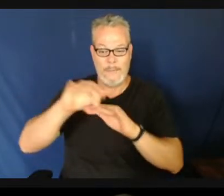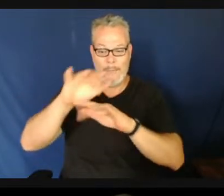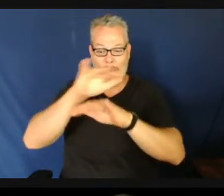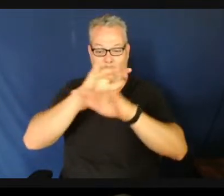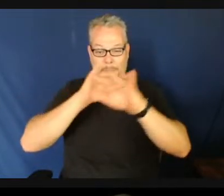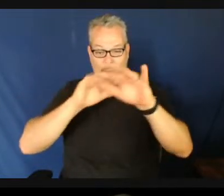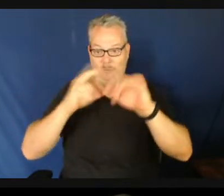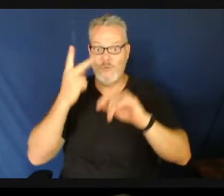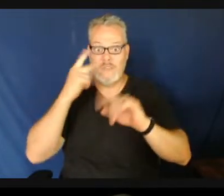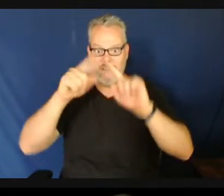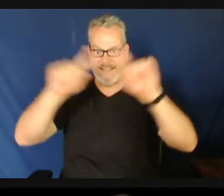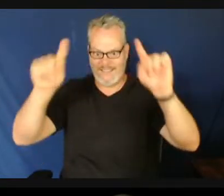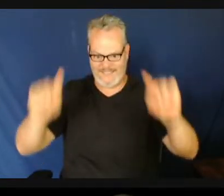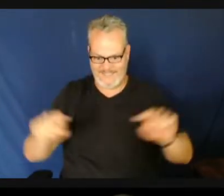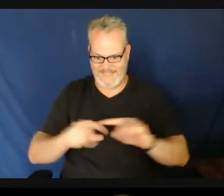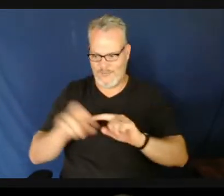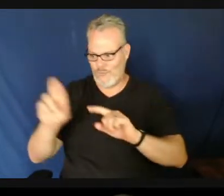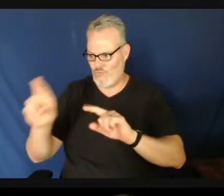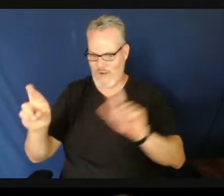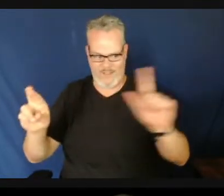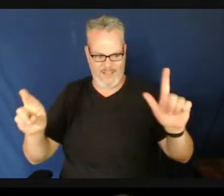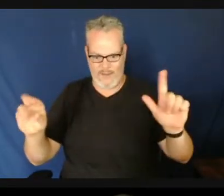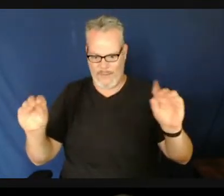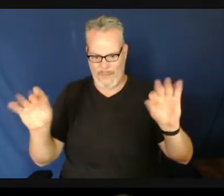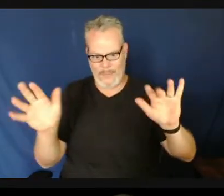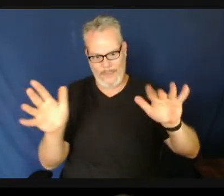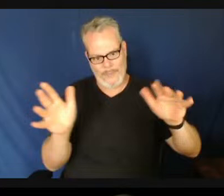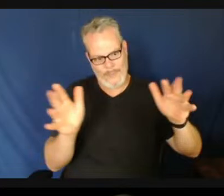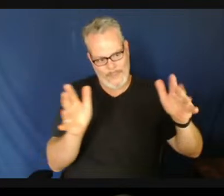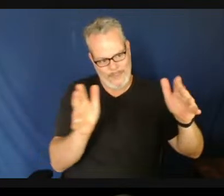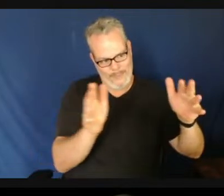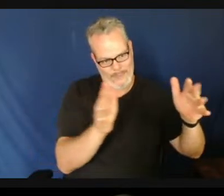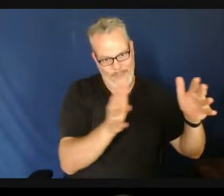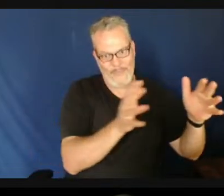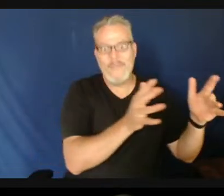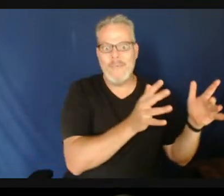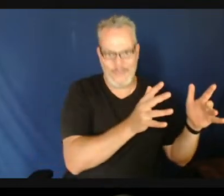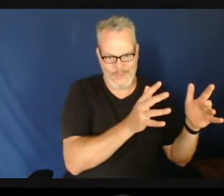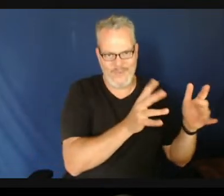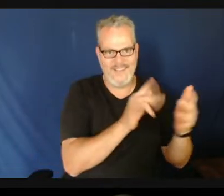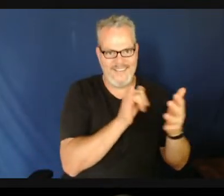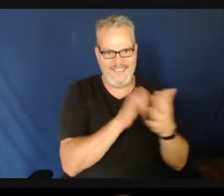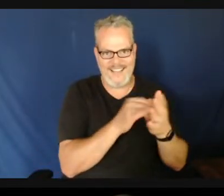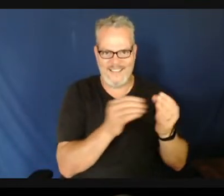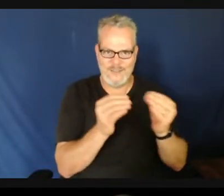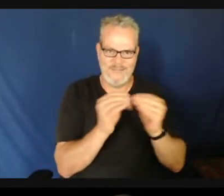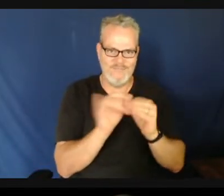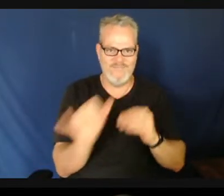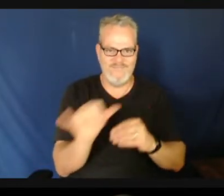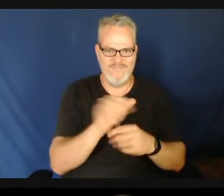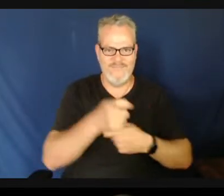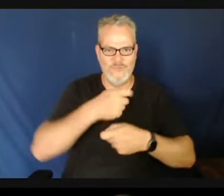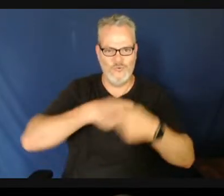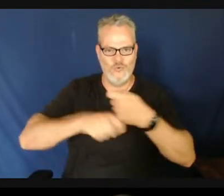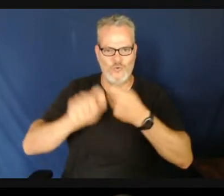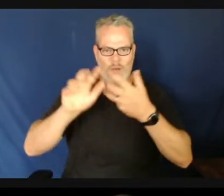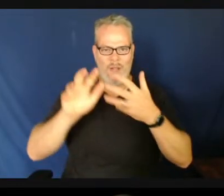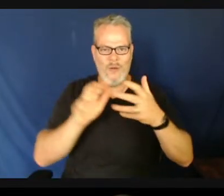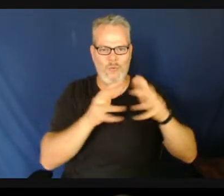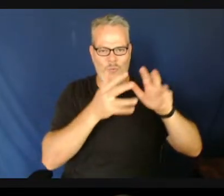left of the screen there. That's more of that trade wind direction and off that way more so. But you can see here we end with